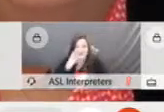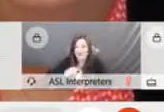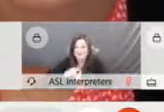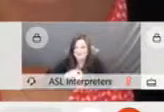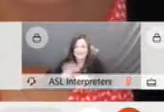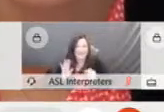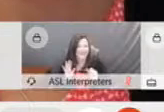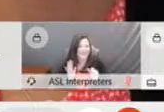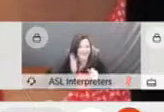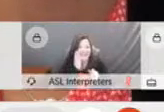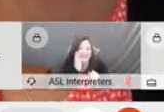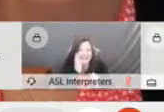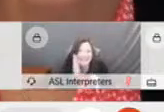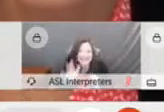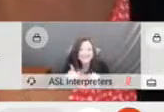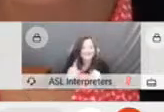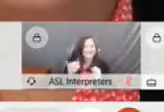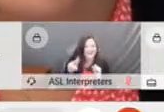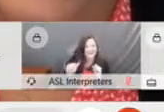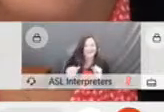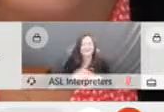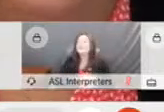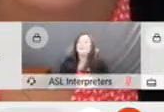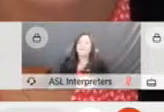Every day,